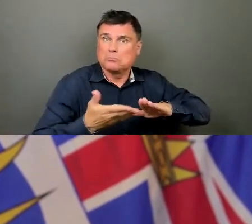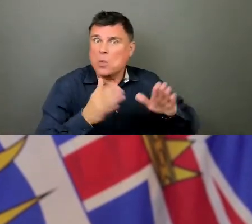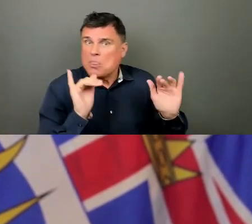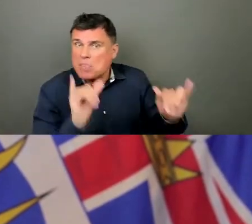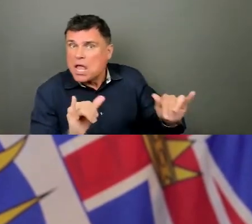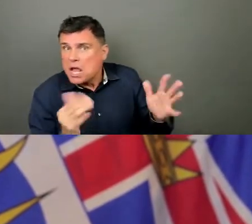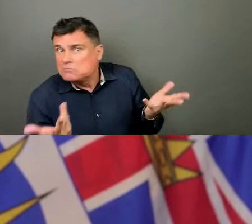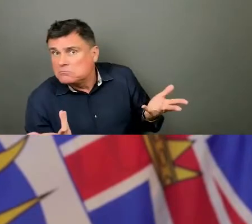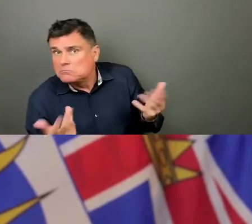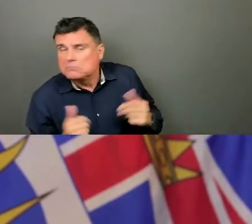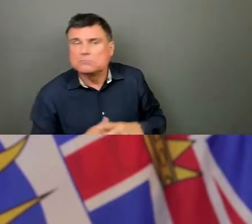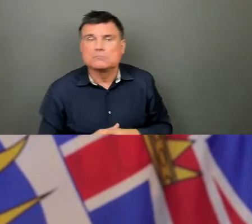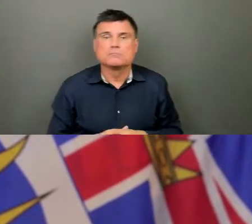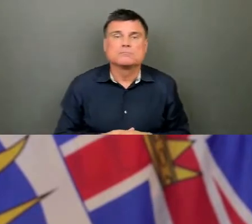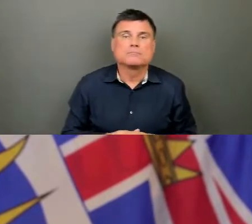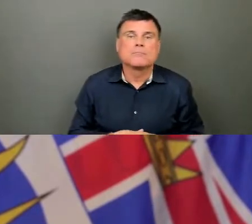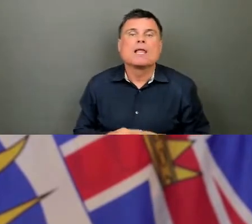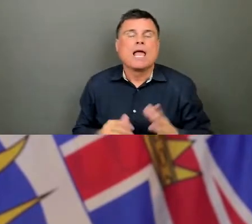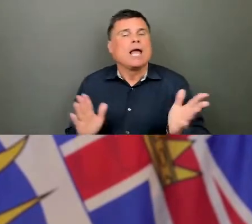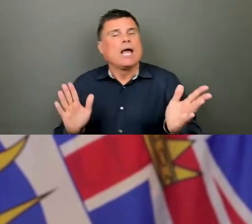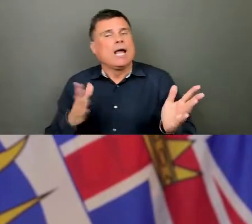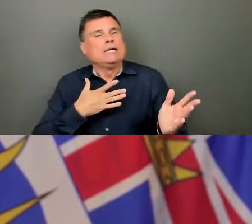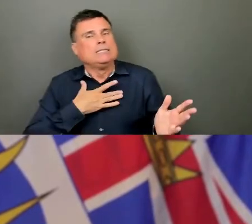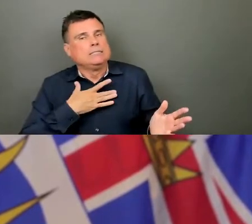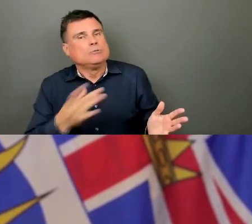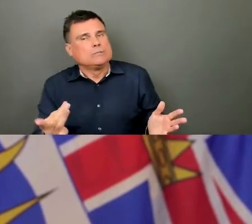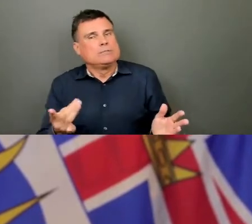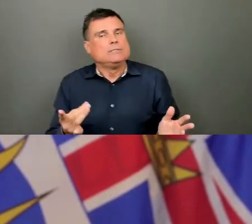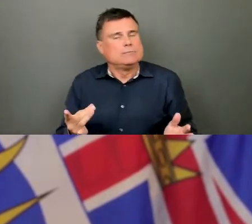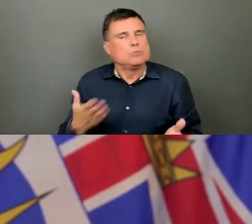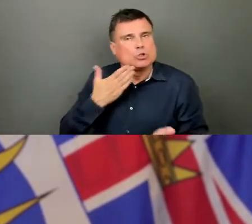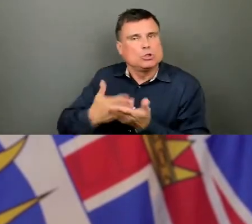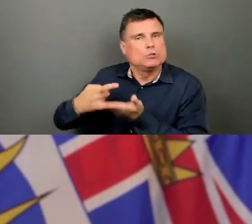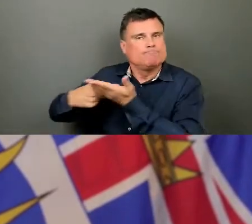Some really interesting things, actually. It was a good exchange